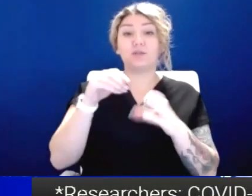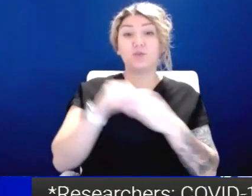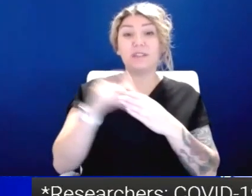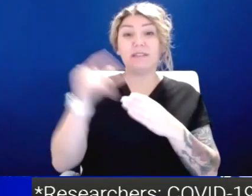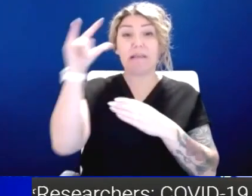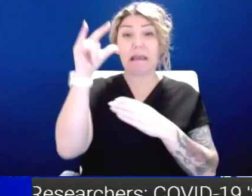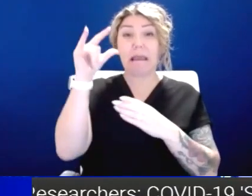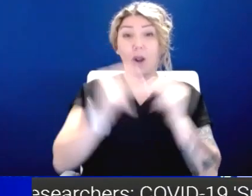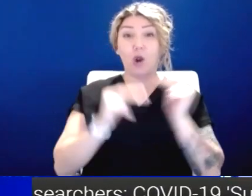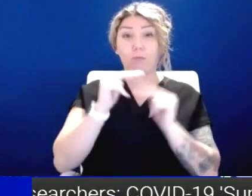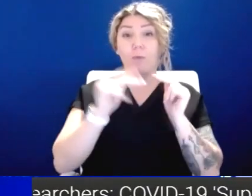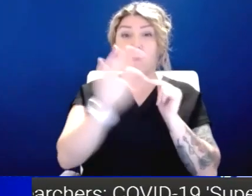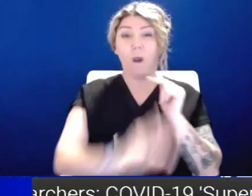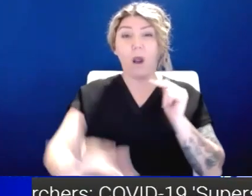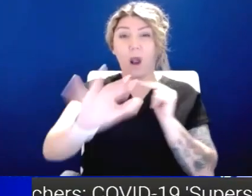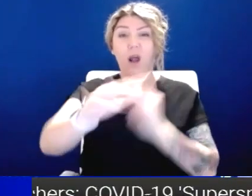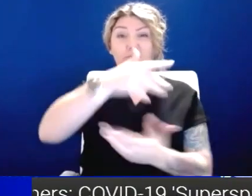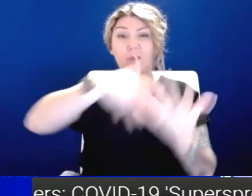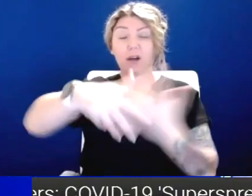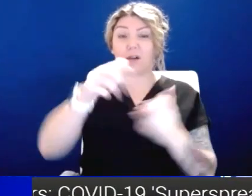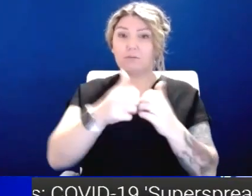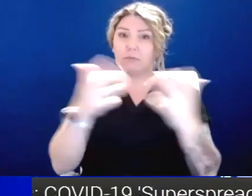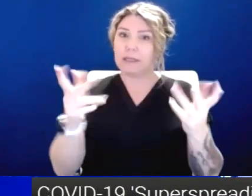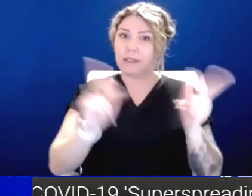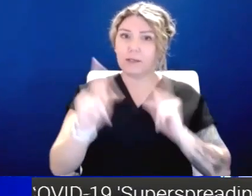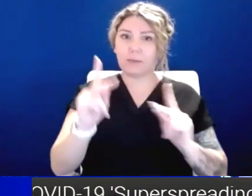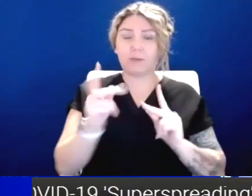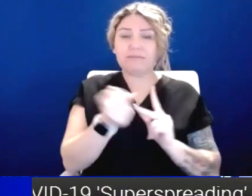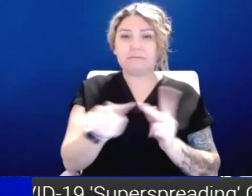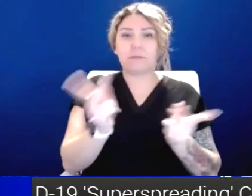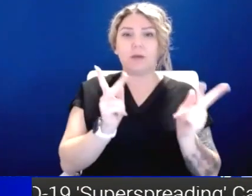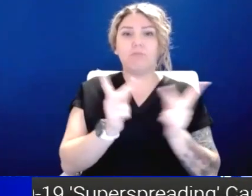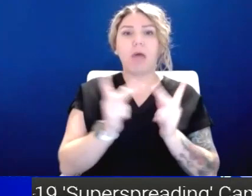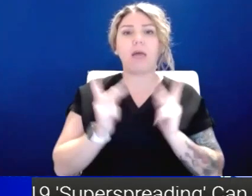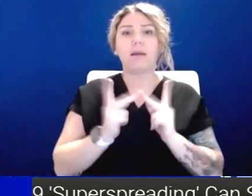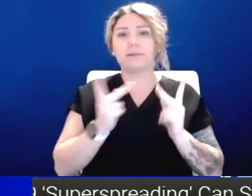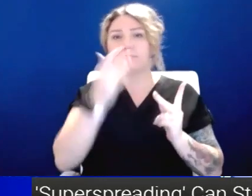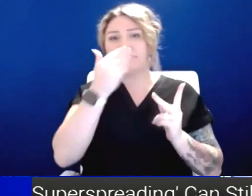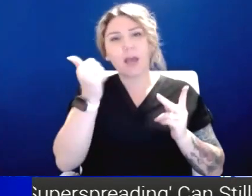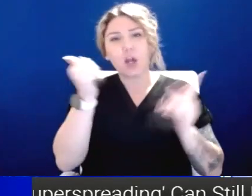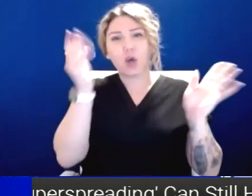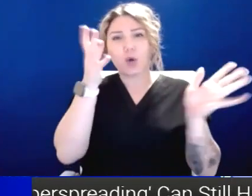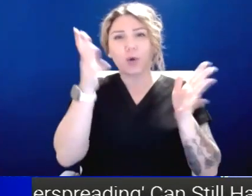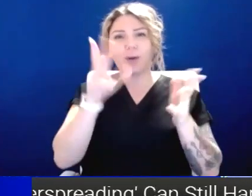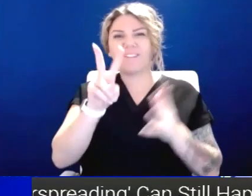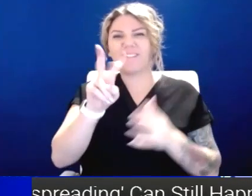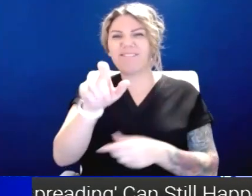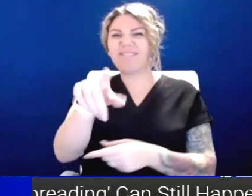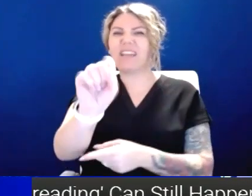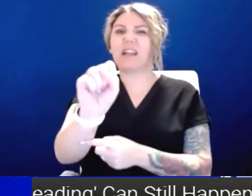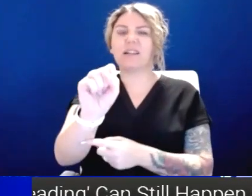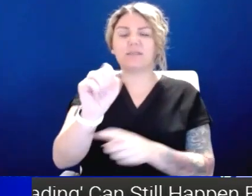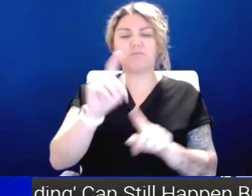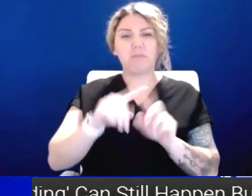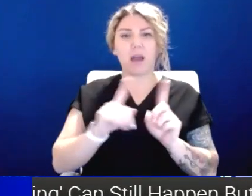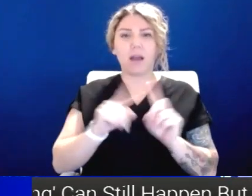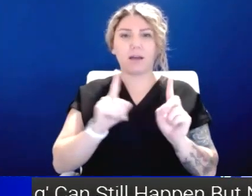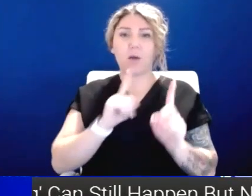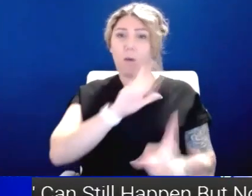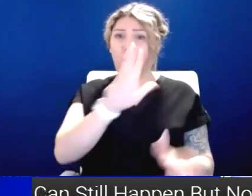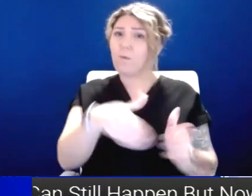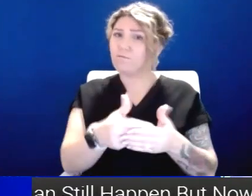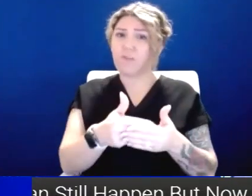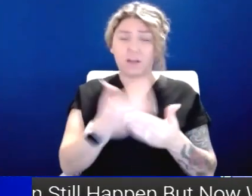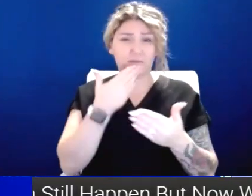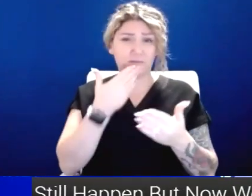just around so many people. Some places may have better ventilation than others. Overall, I think that is a good thing to do, is